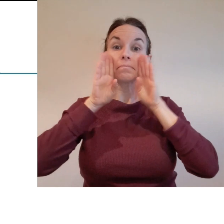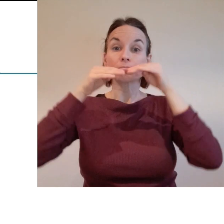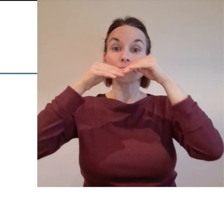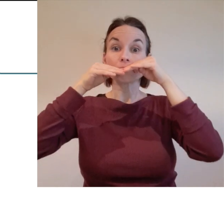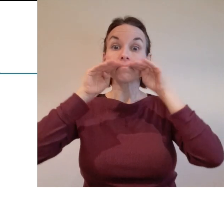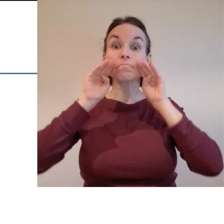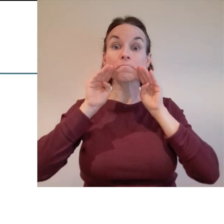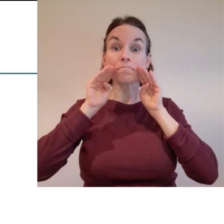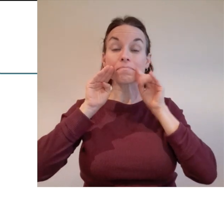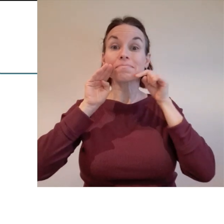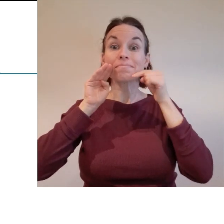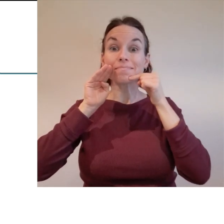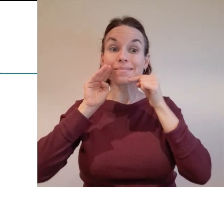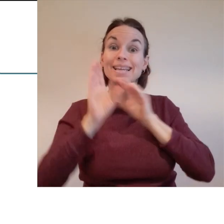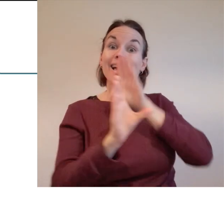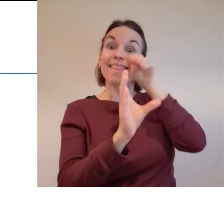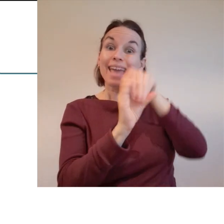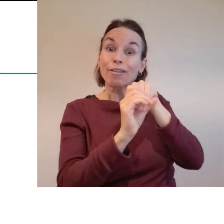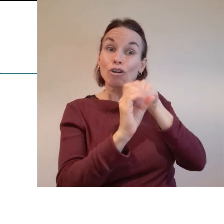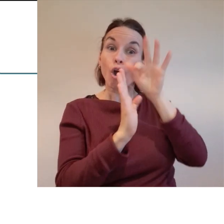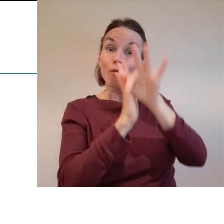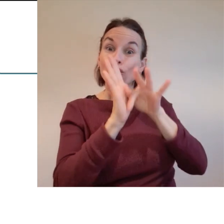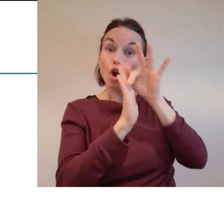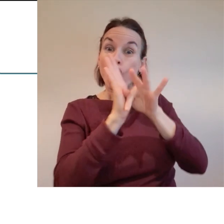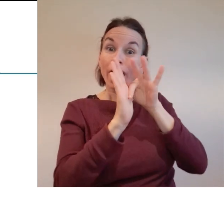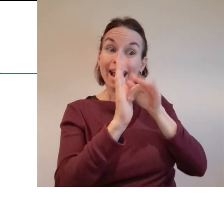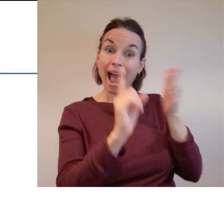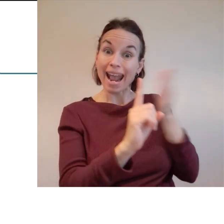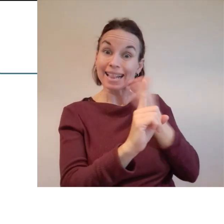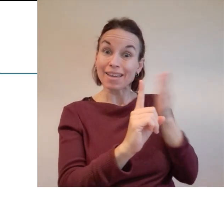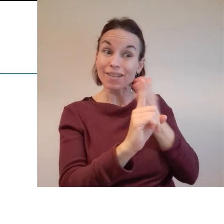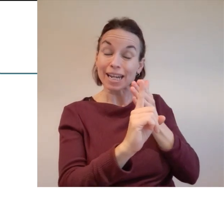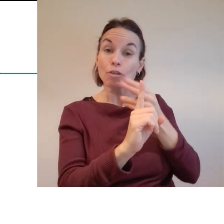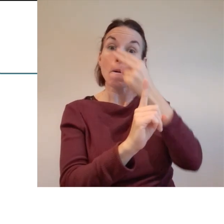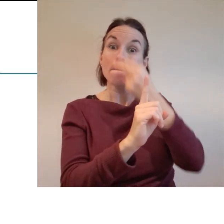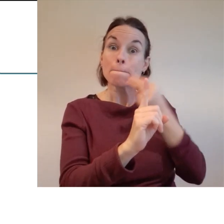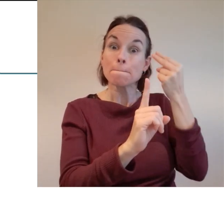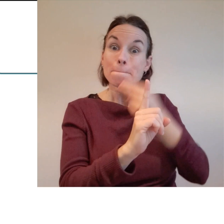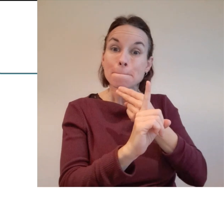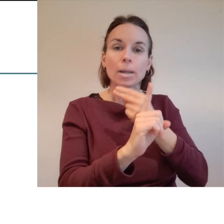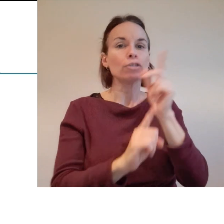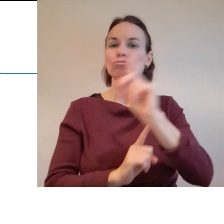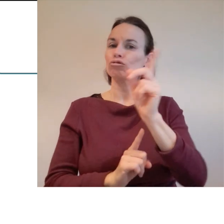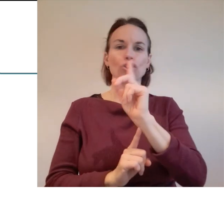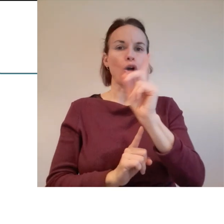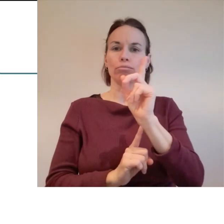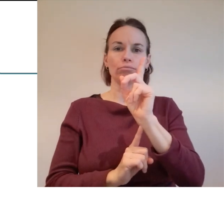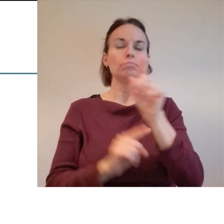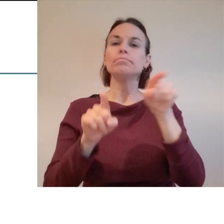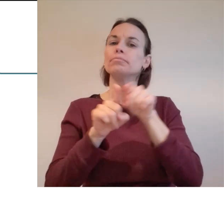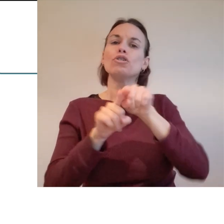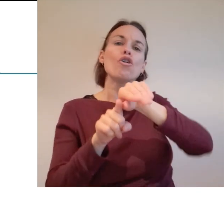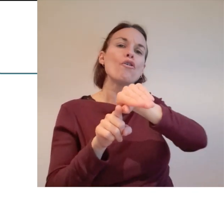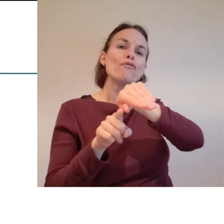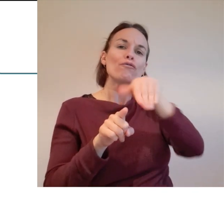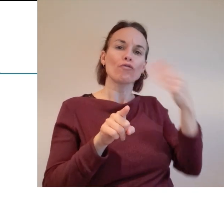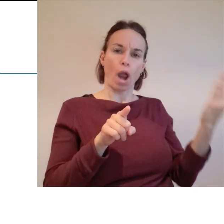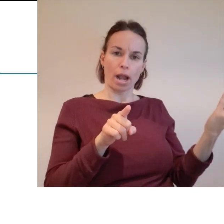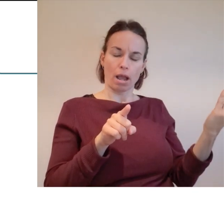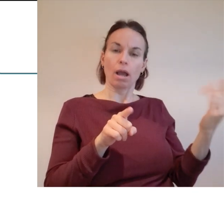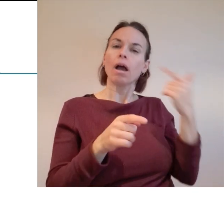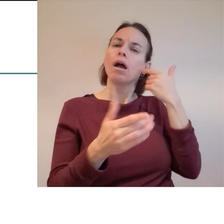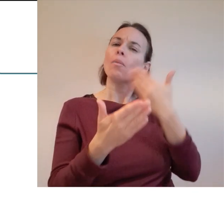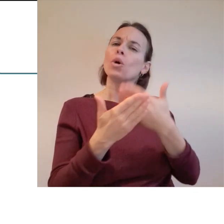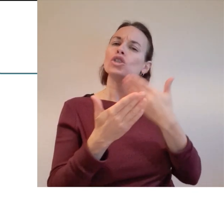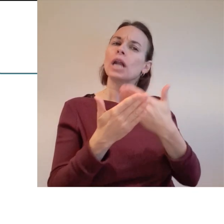of the mouth is not part of the phonology of the indefinite sign. The evidence we provide is